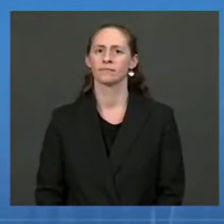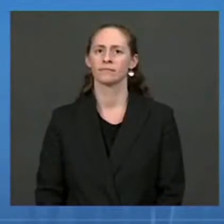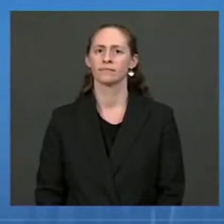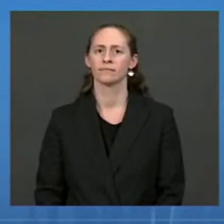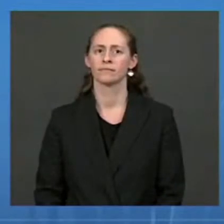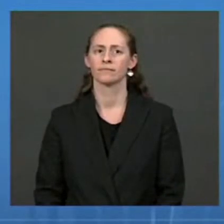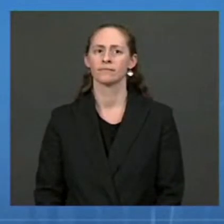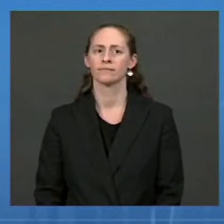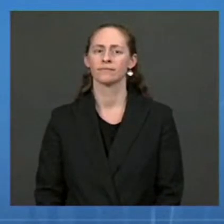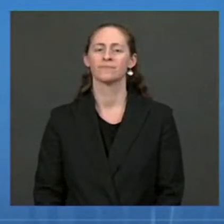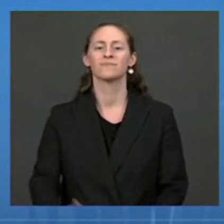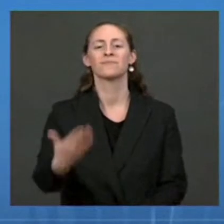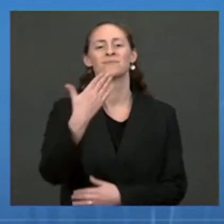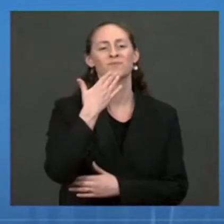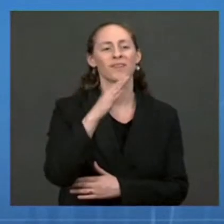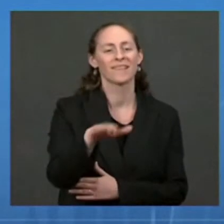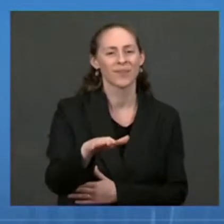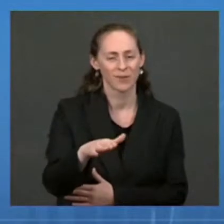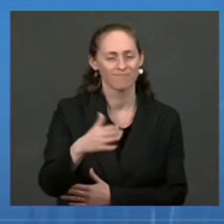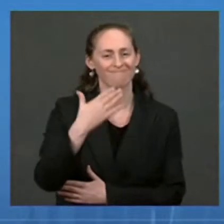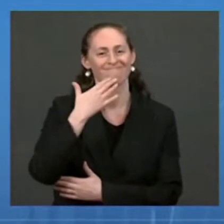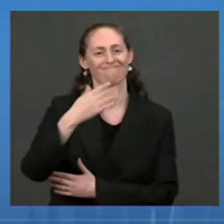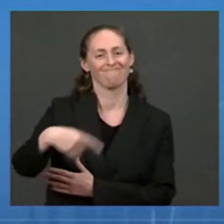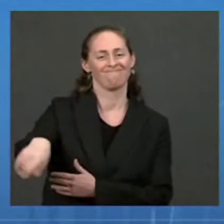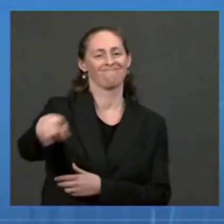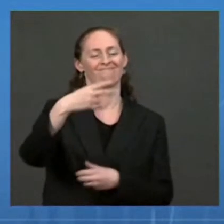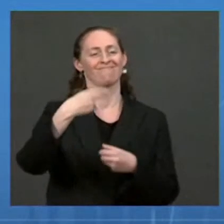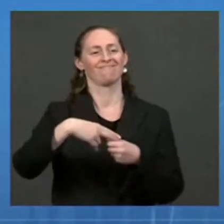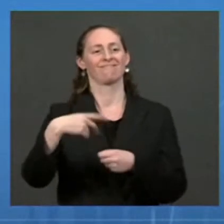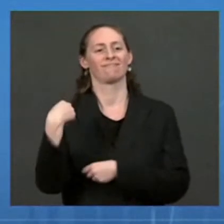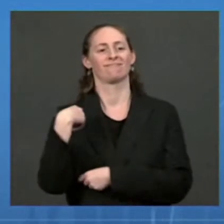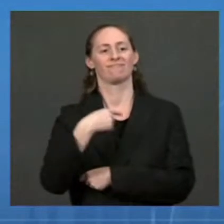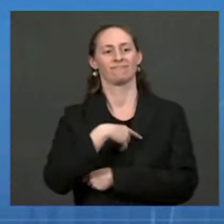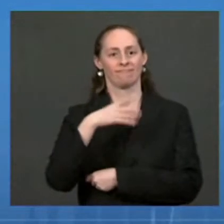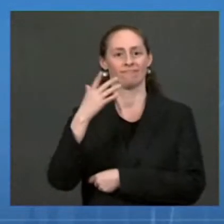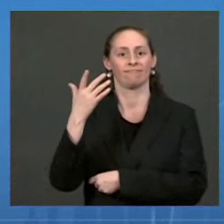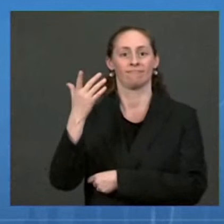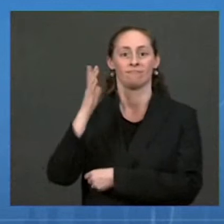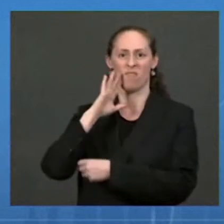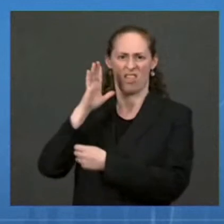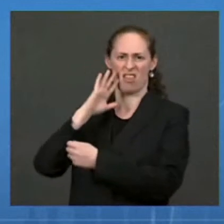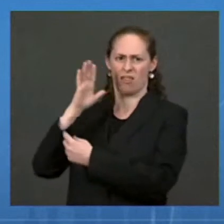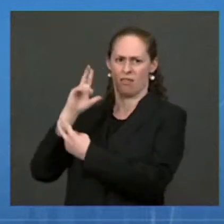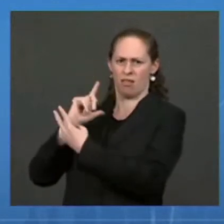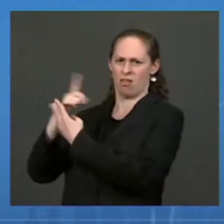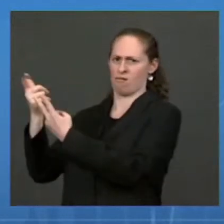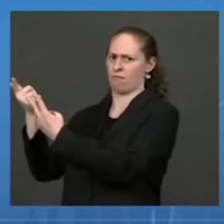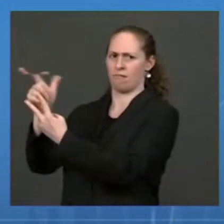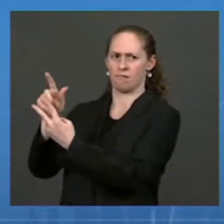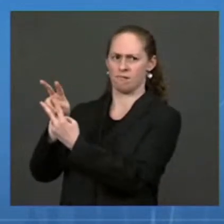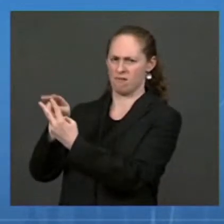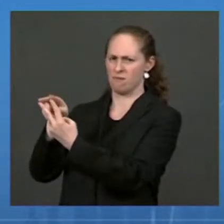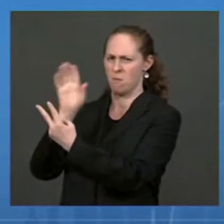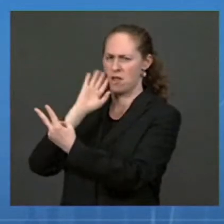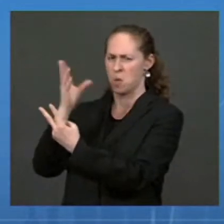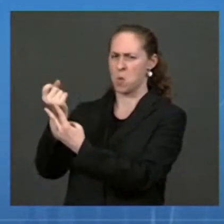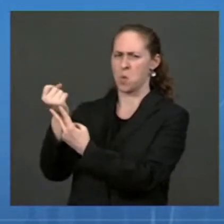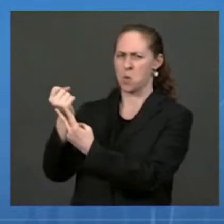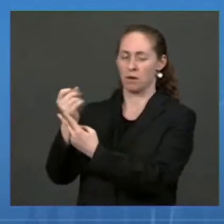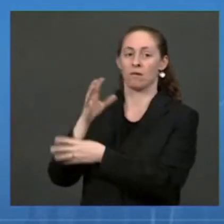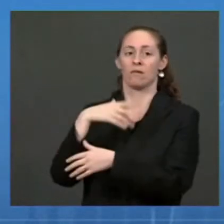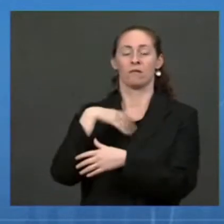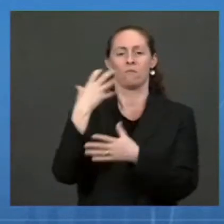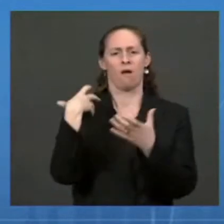Good afternoon, and thanks for joining us. Before I turn to Drs. Walensky and Fauci, I want to provide an important update